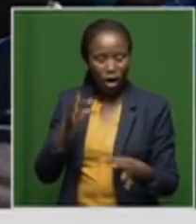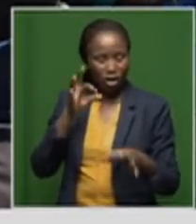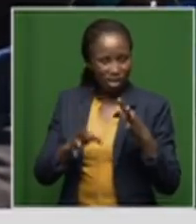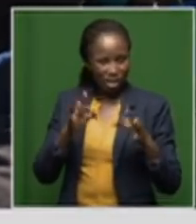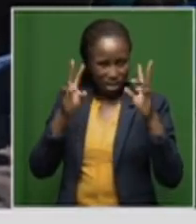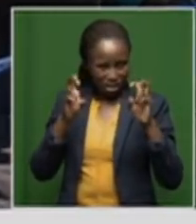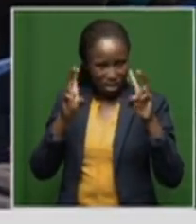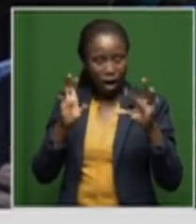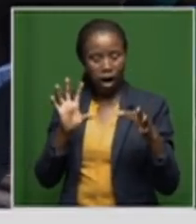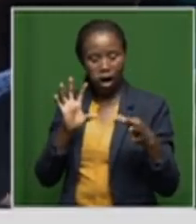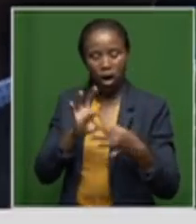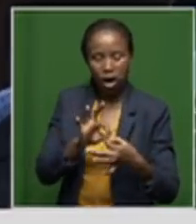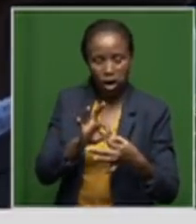the